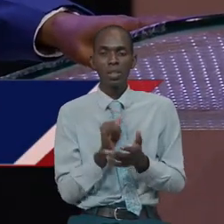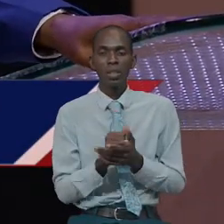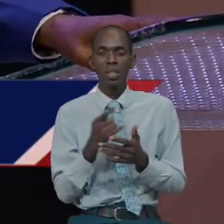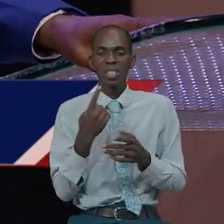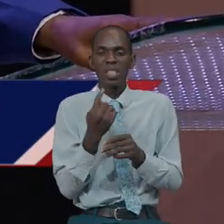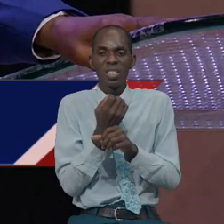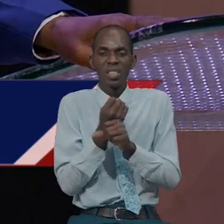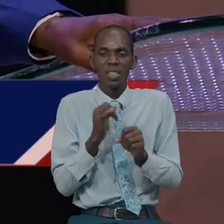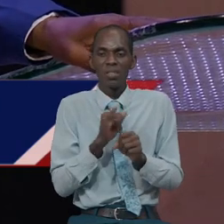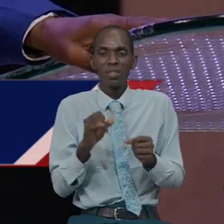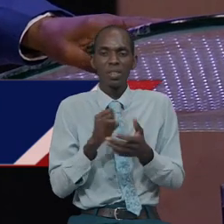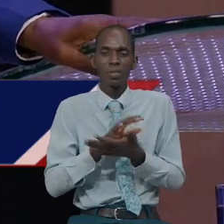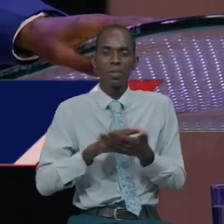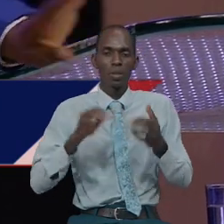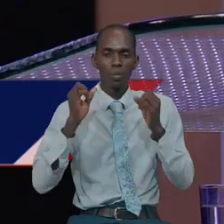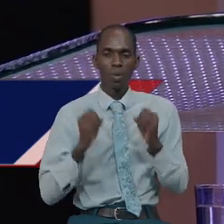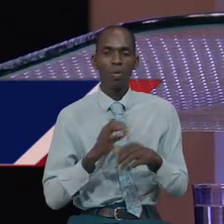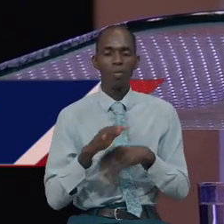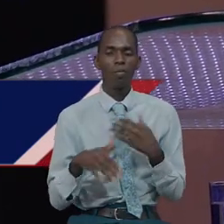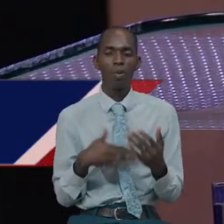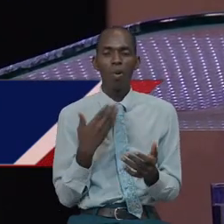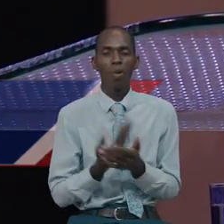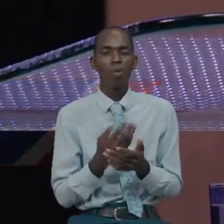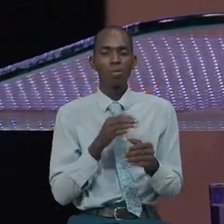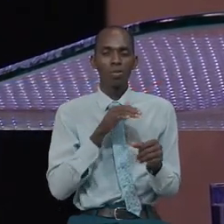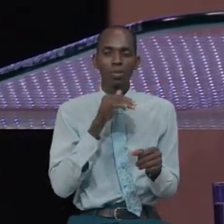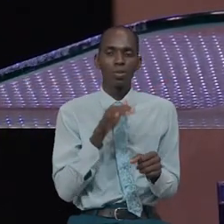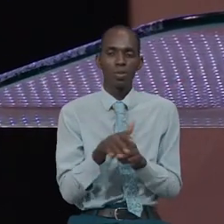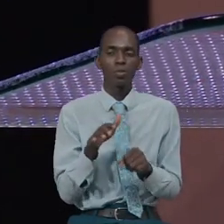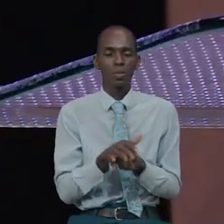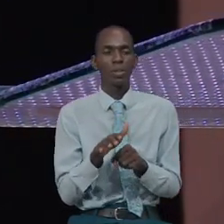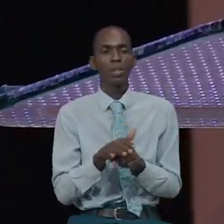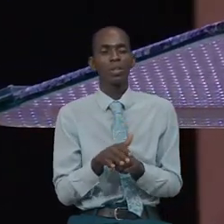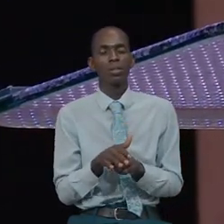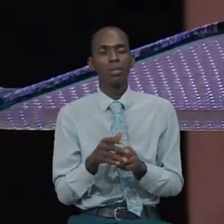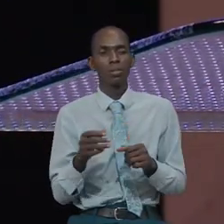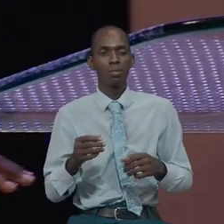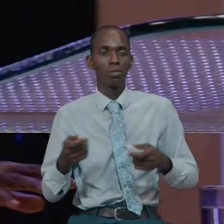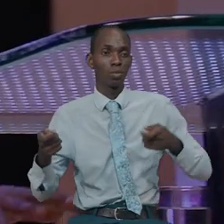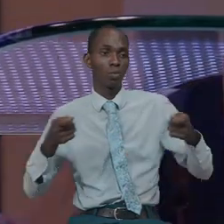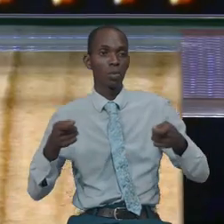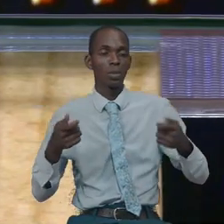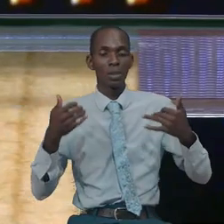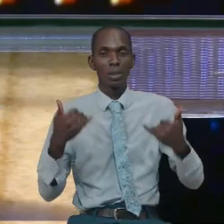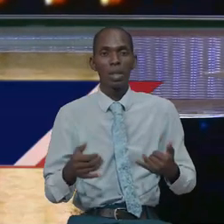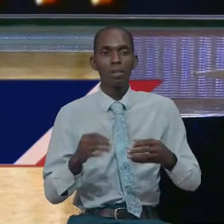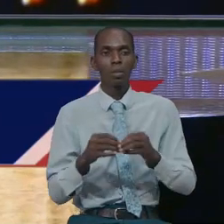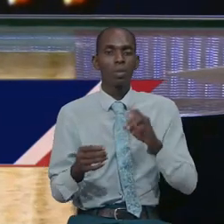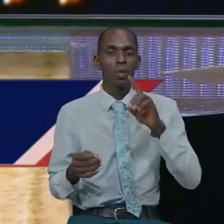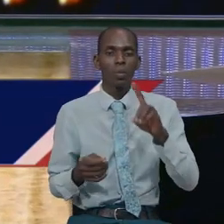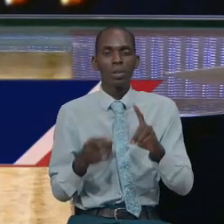the all-sufficient sovereign. We're looking at number one. Number one is the supernatural